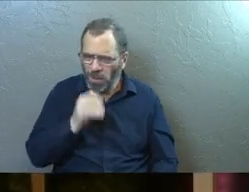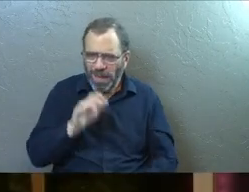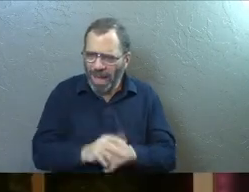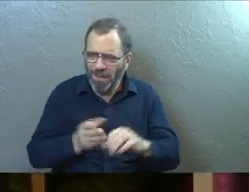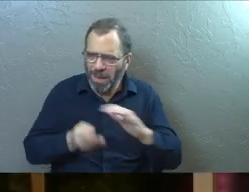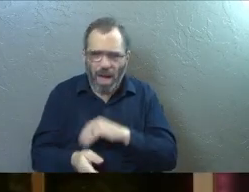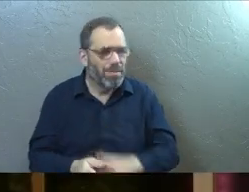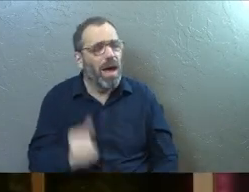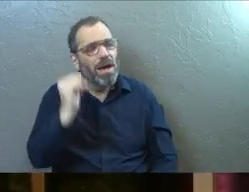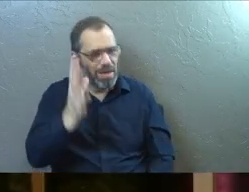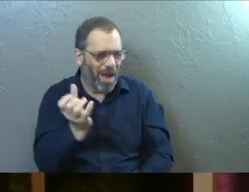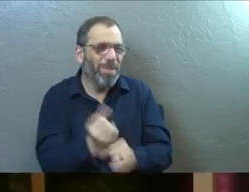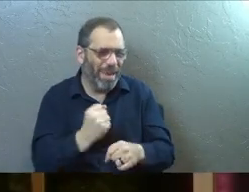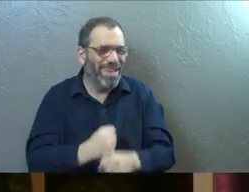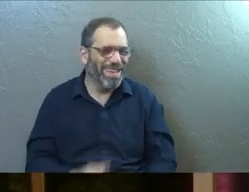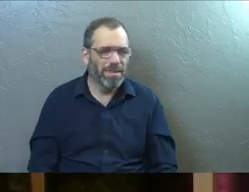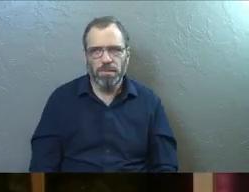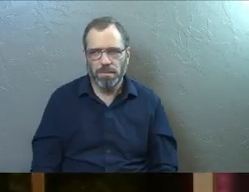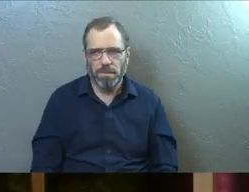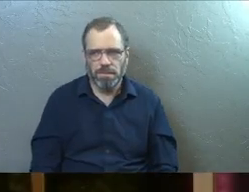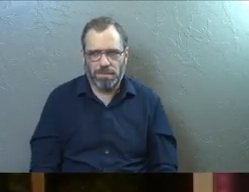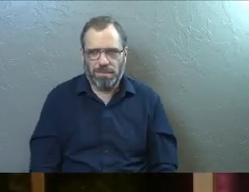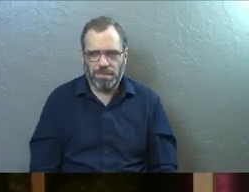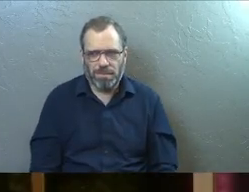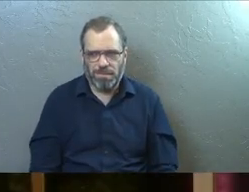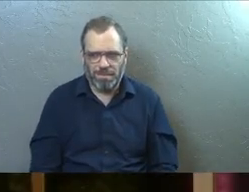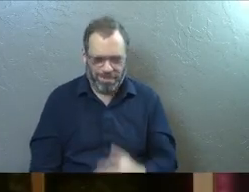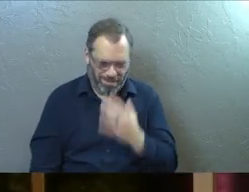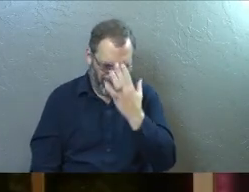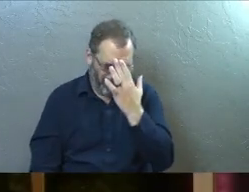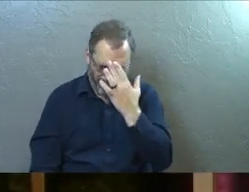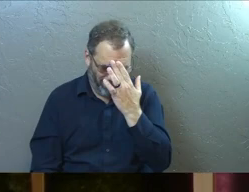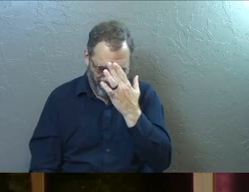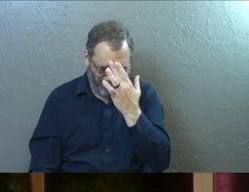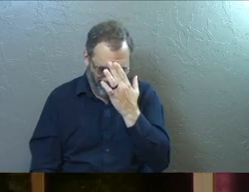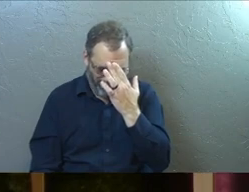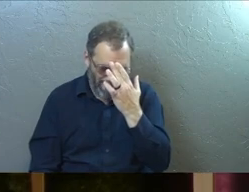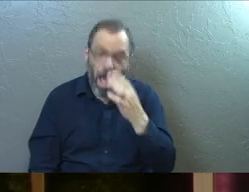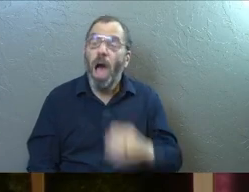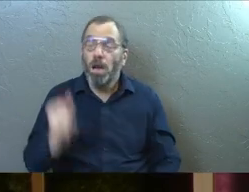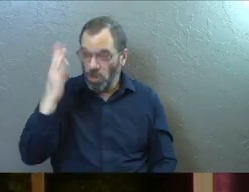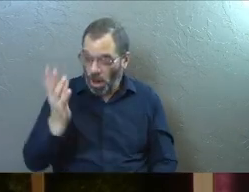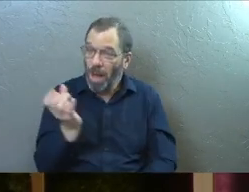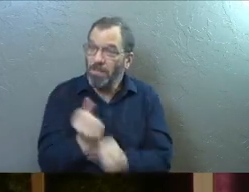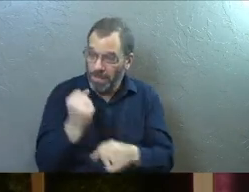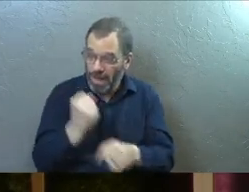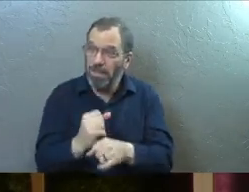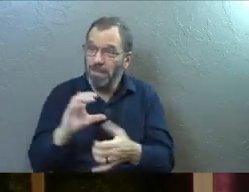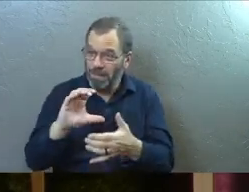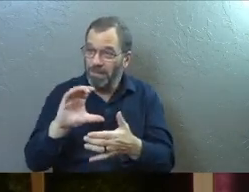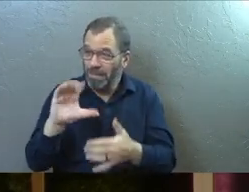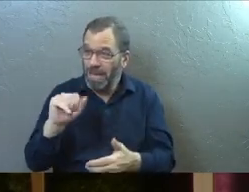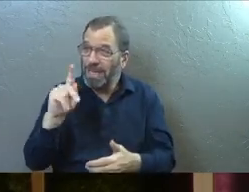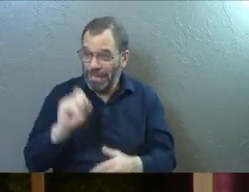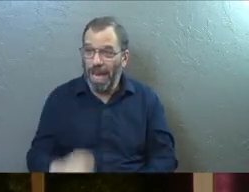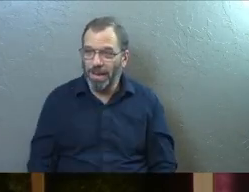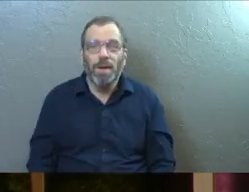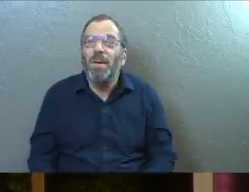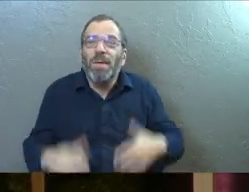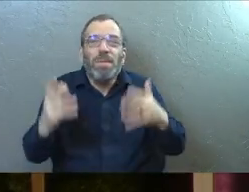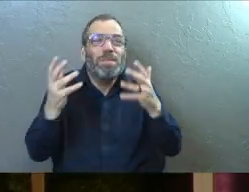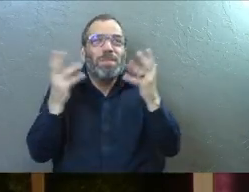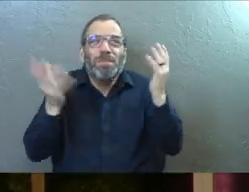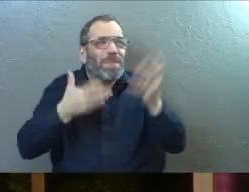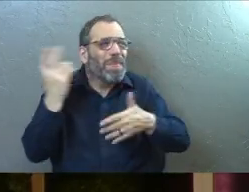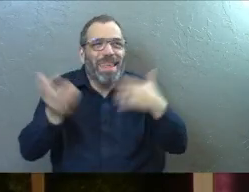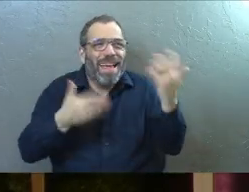oven. And he goes, God baked it. And she's like, and he goes, you see how that sounds, Mary? He's like, come on, Like,